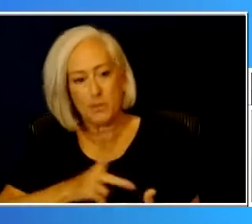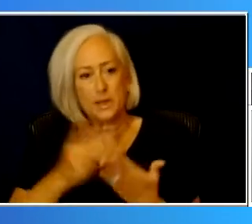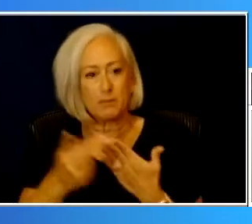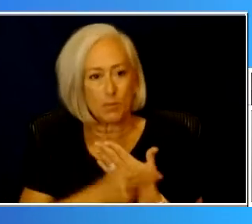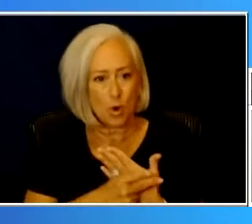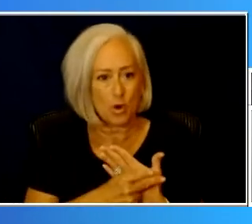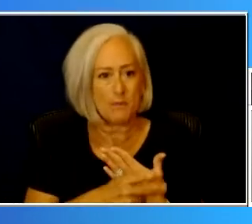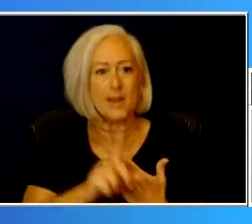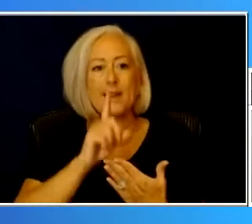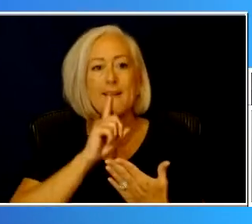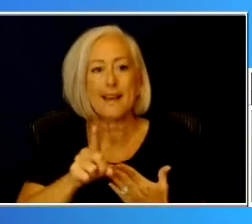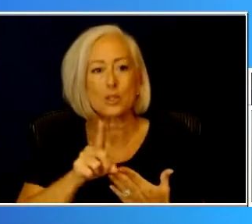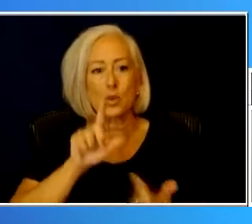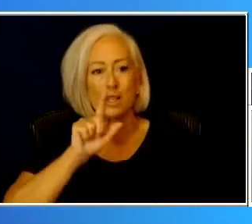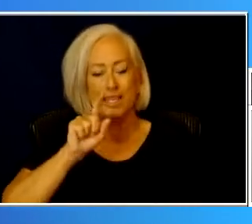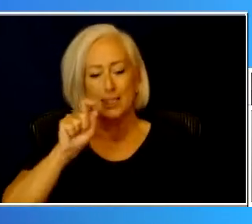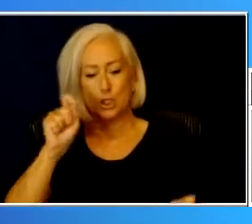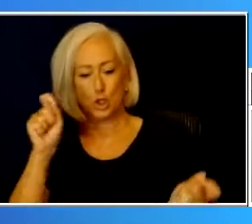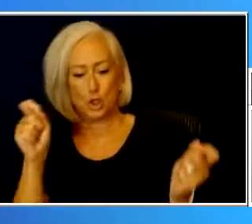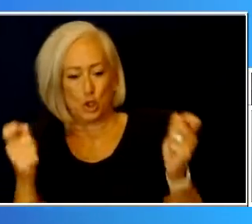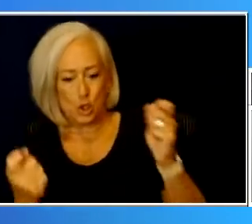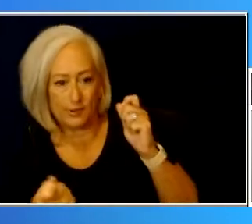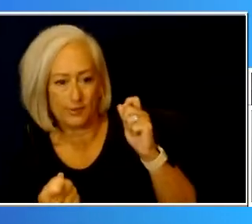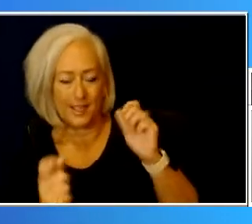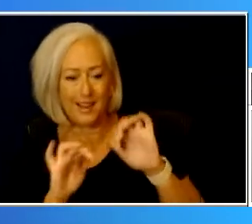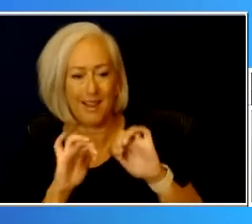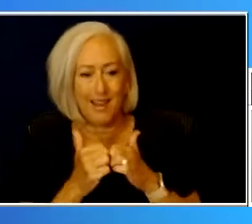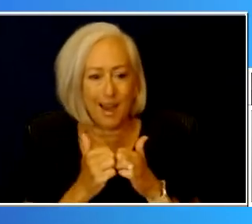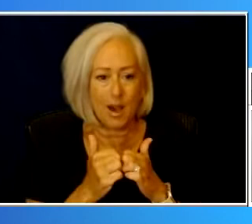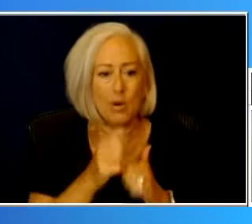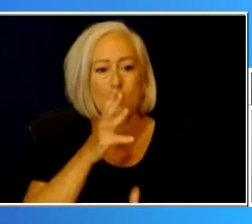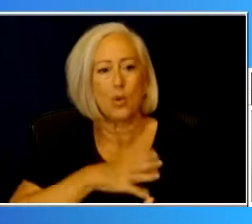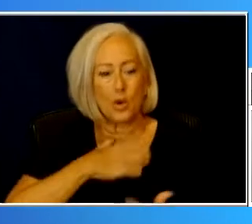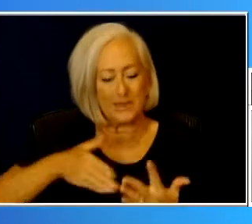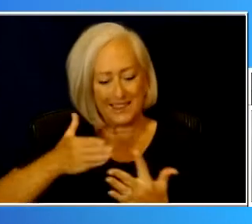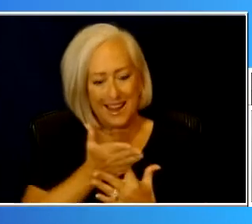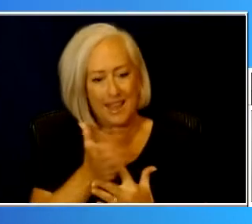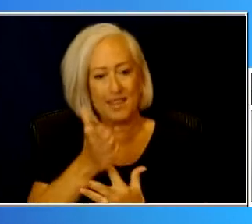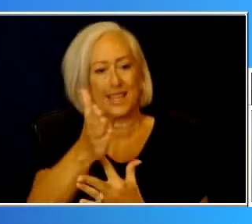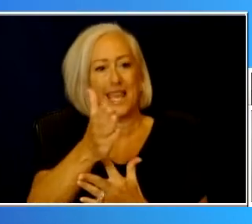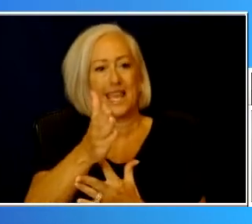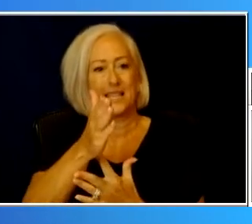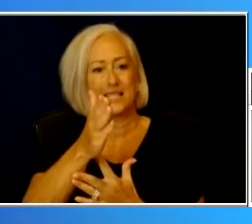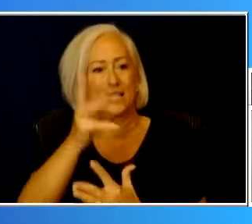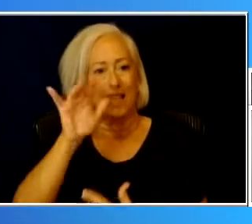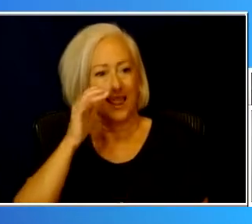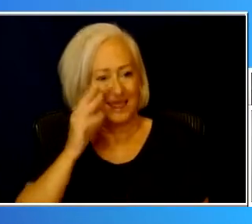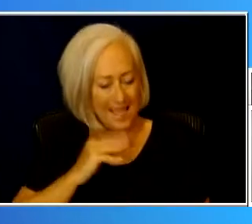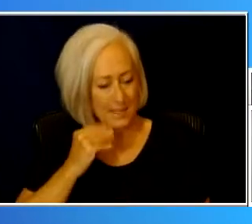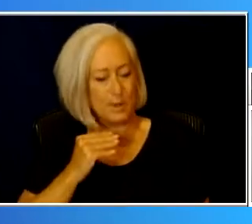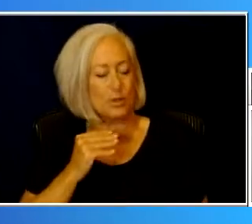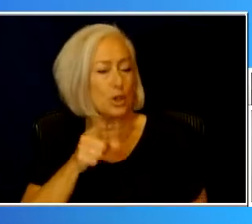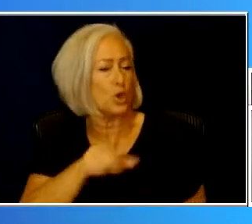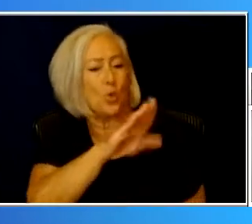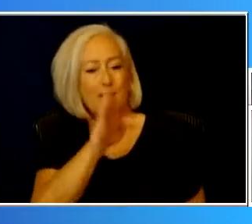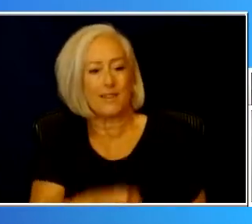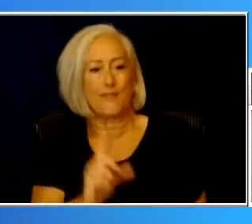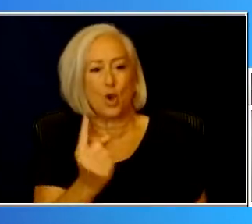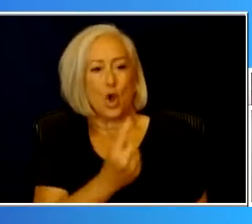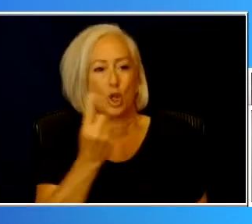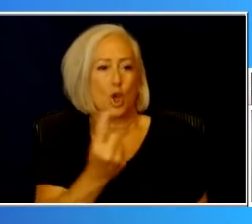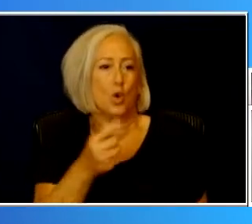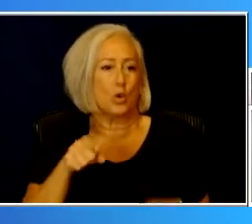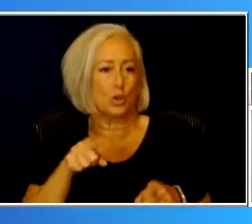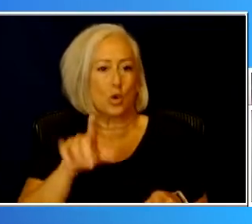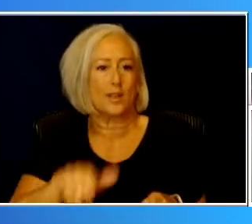that folks are able to navigate that journey. We want you to know that you are never alone during that journey